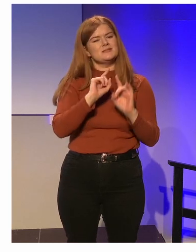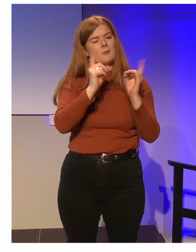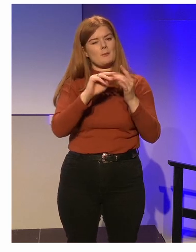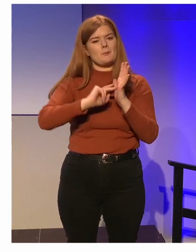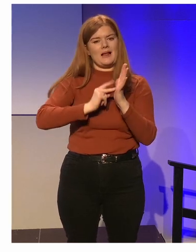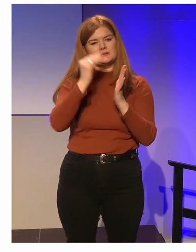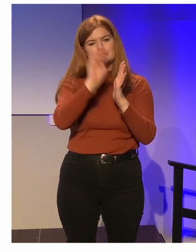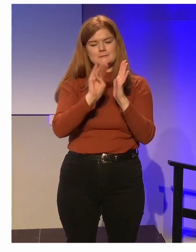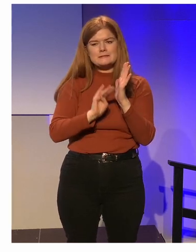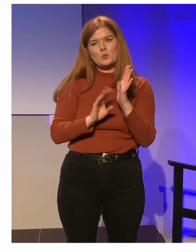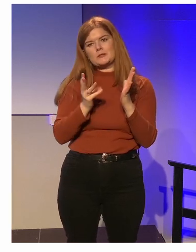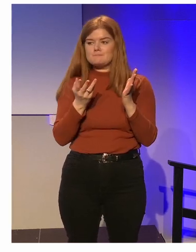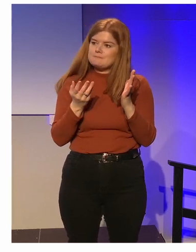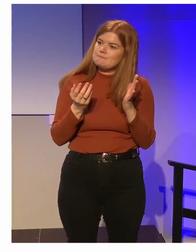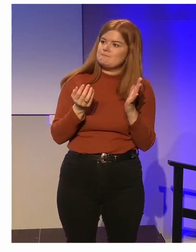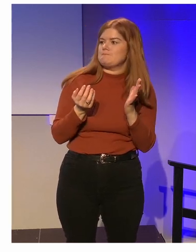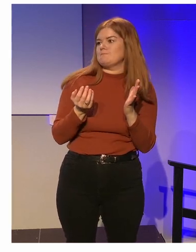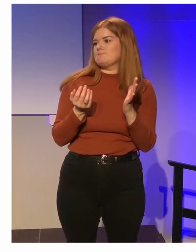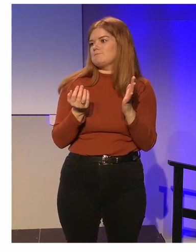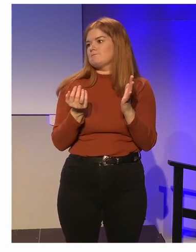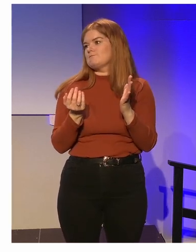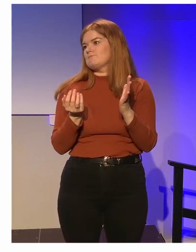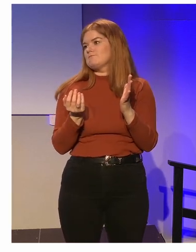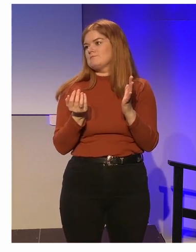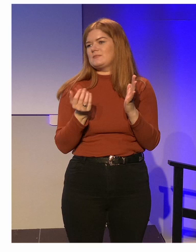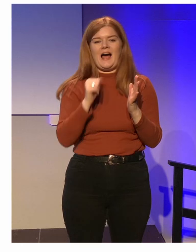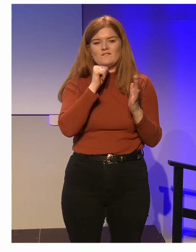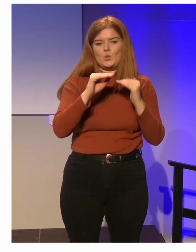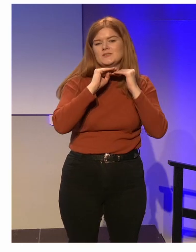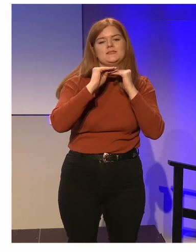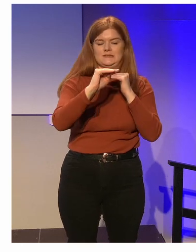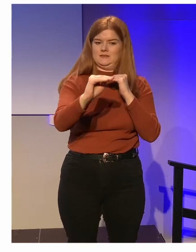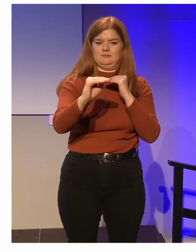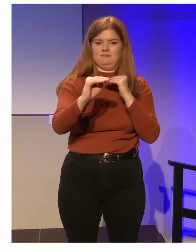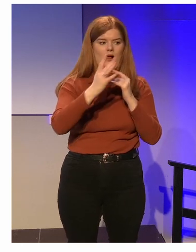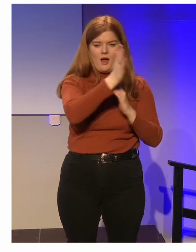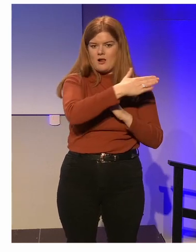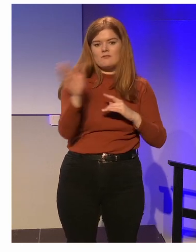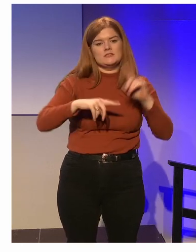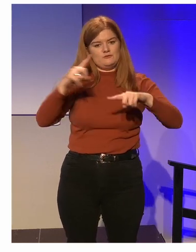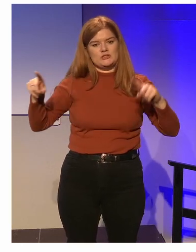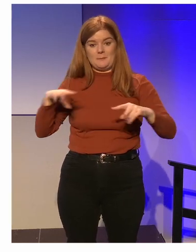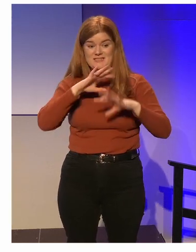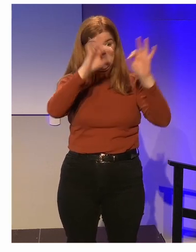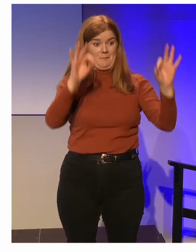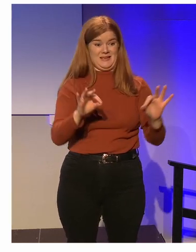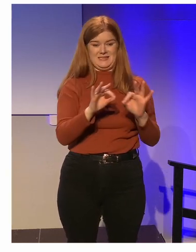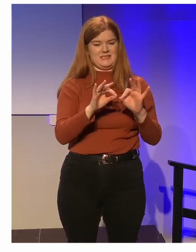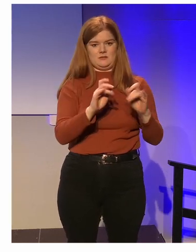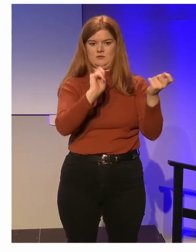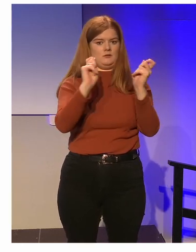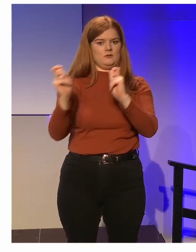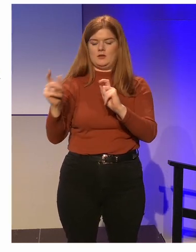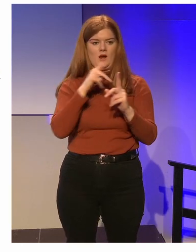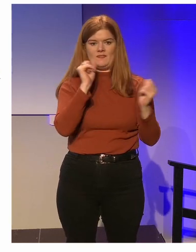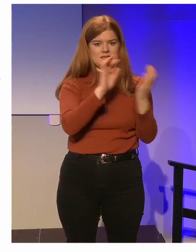department plans were, there was no consistency in department planning. So the template itself